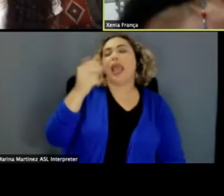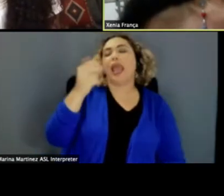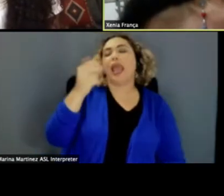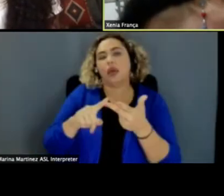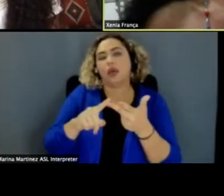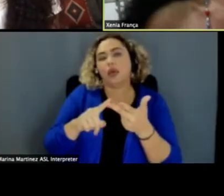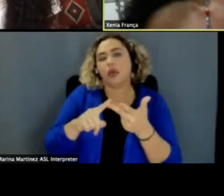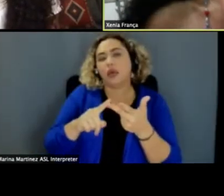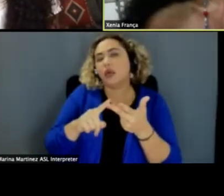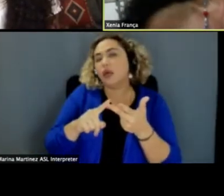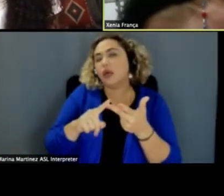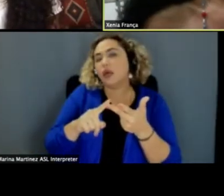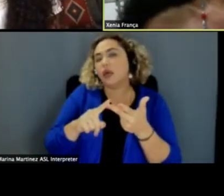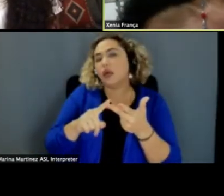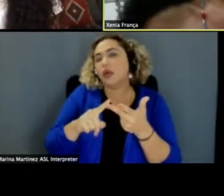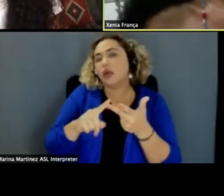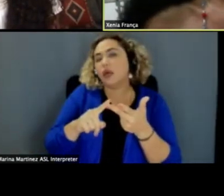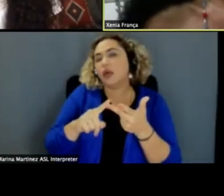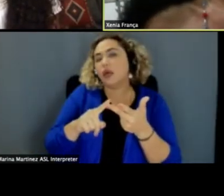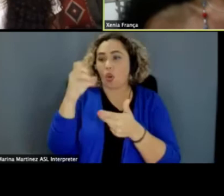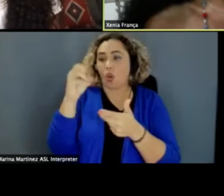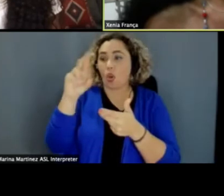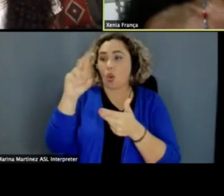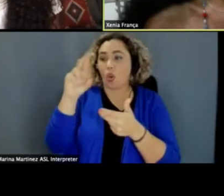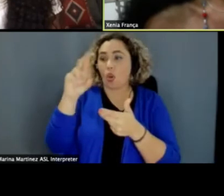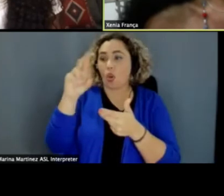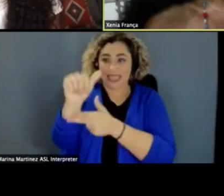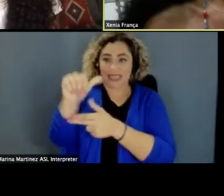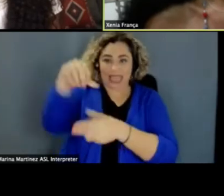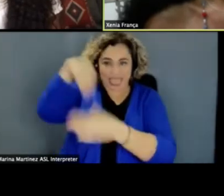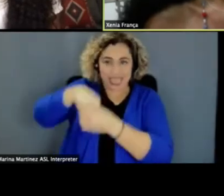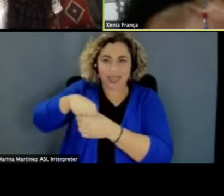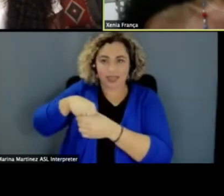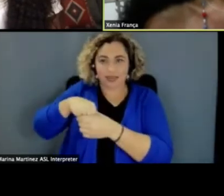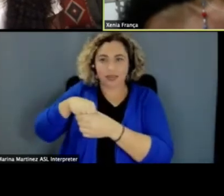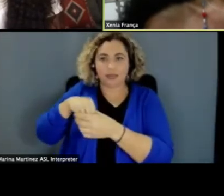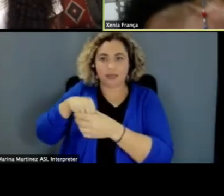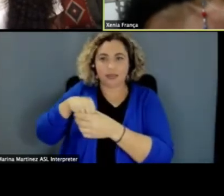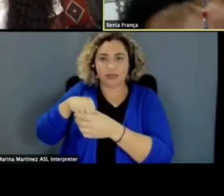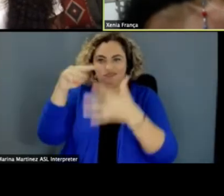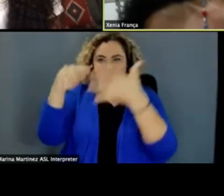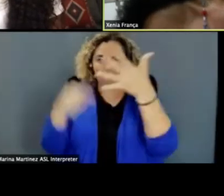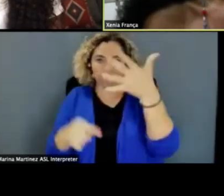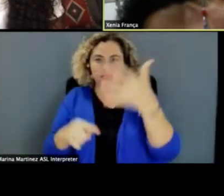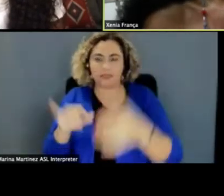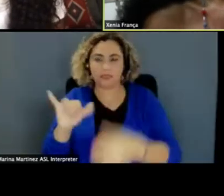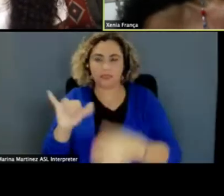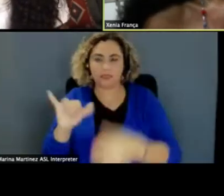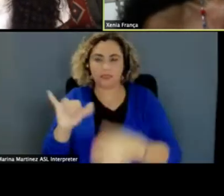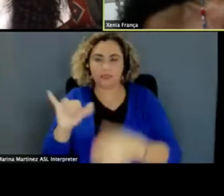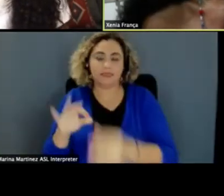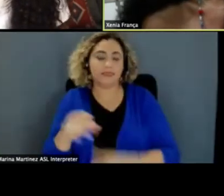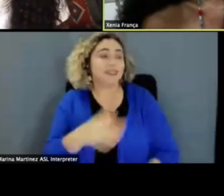is the first orisha in the Xire. Thank you, Ashe.